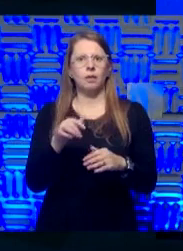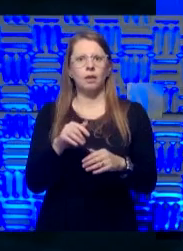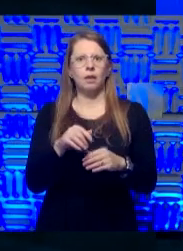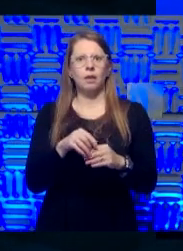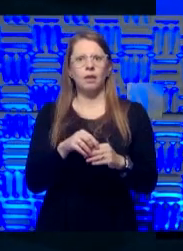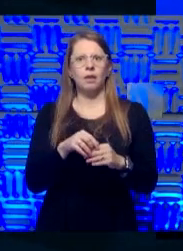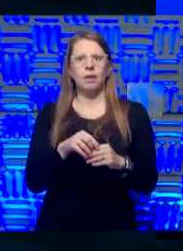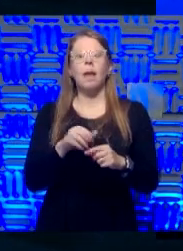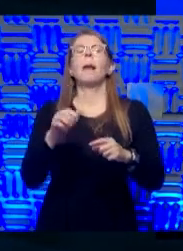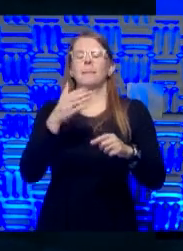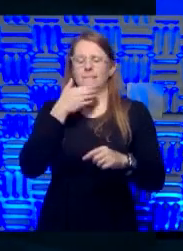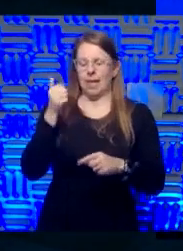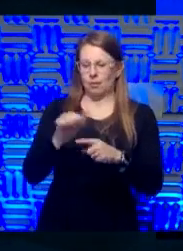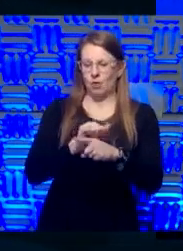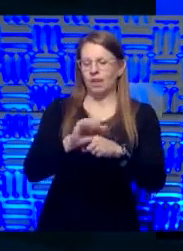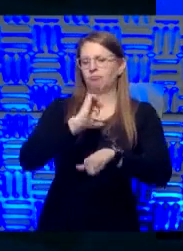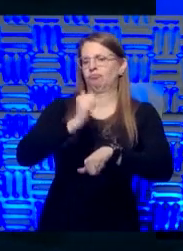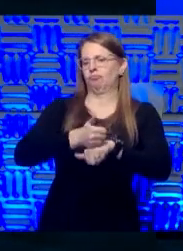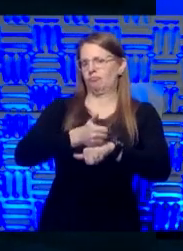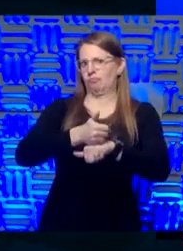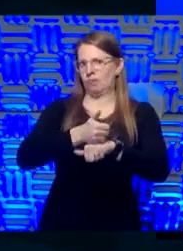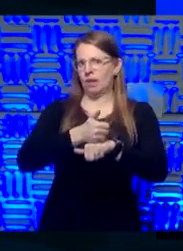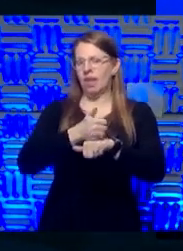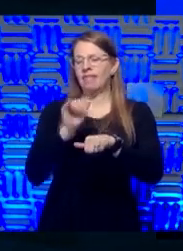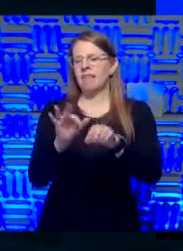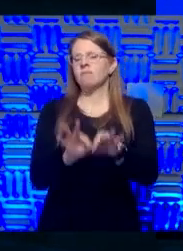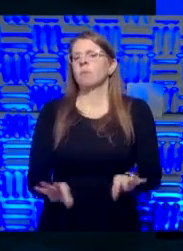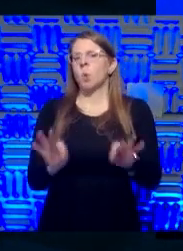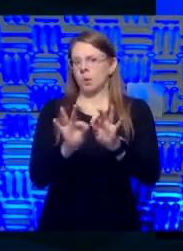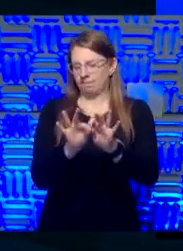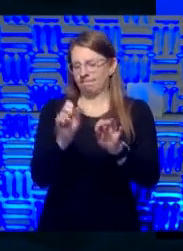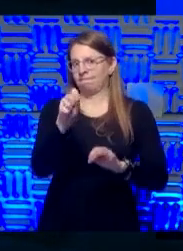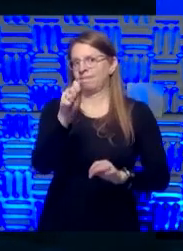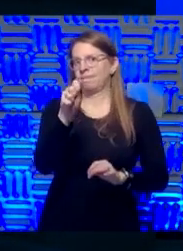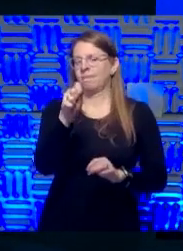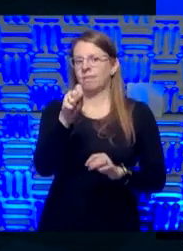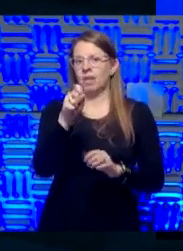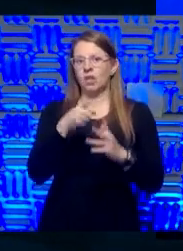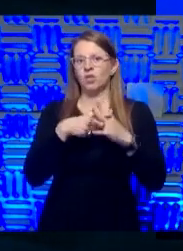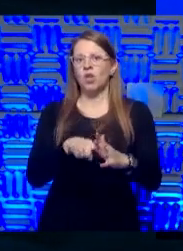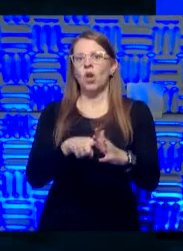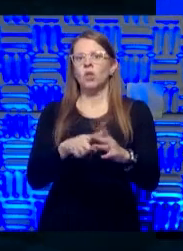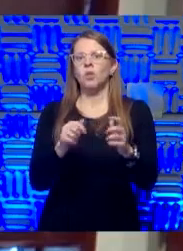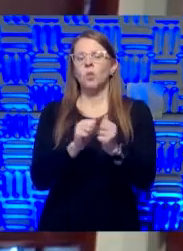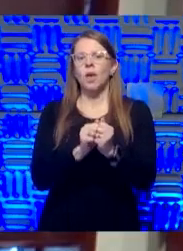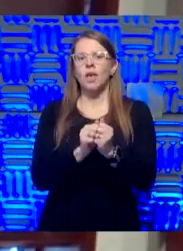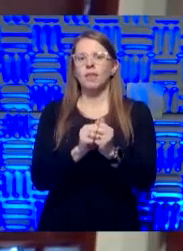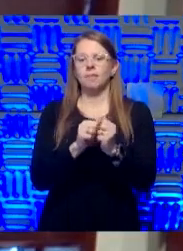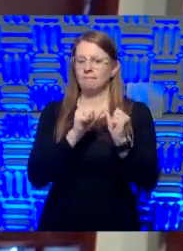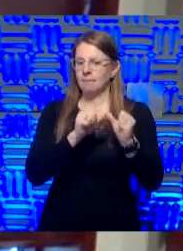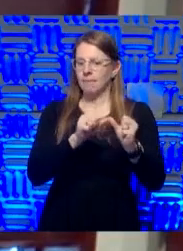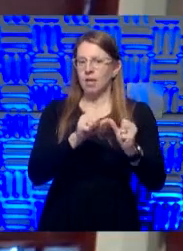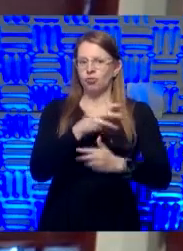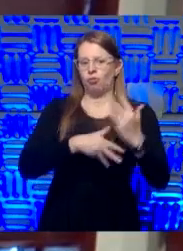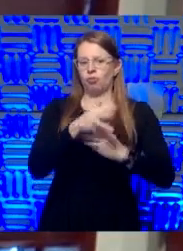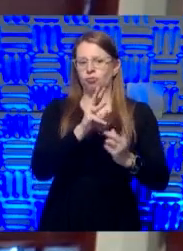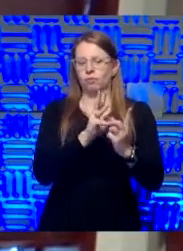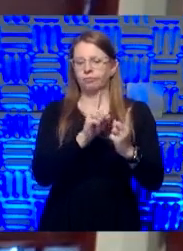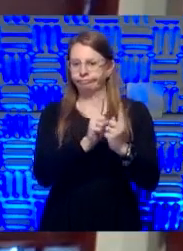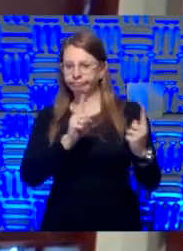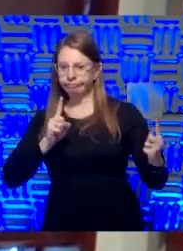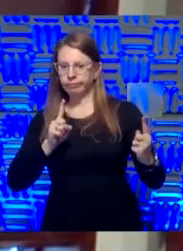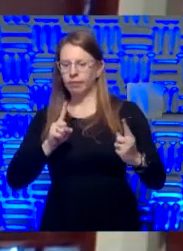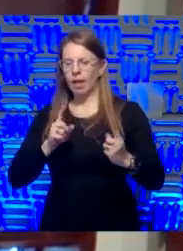Having best practices in place is critical, and that starts with maintaining social distancing, cleaning